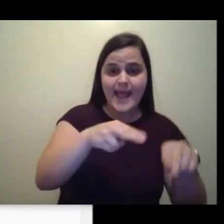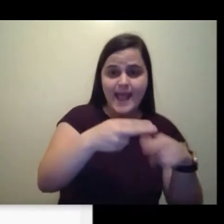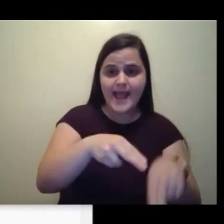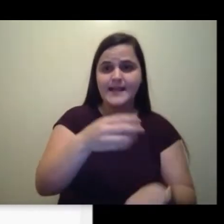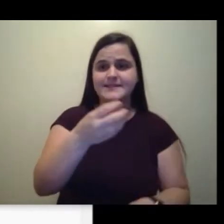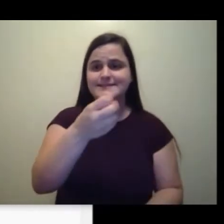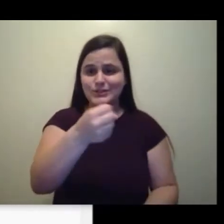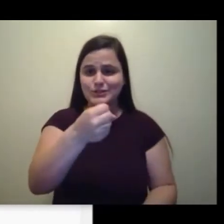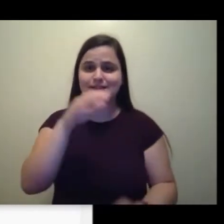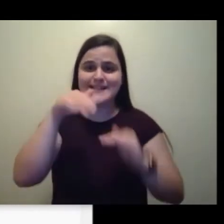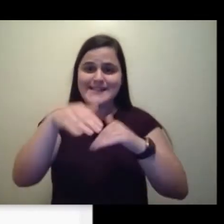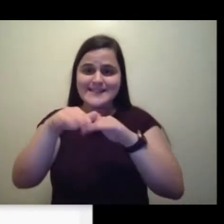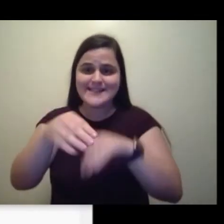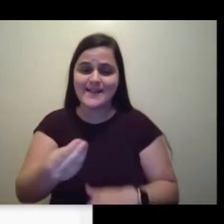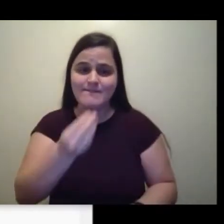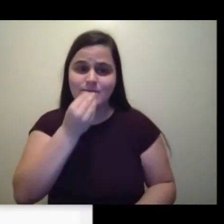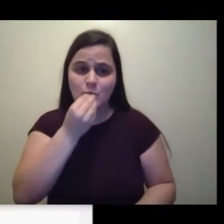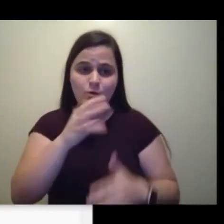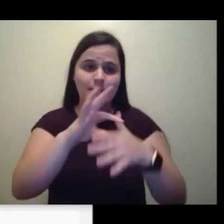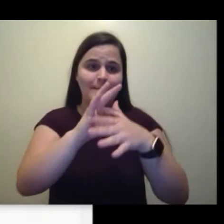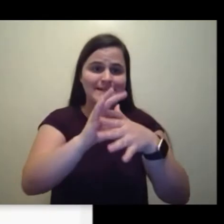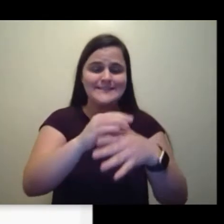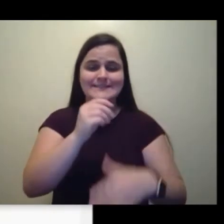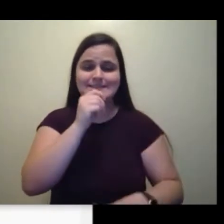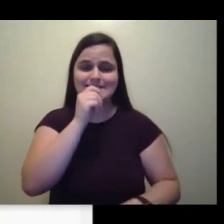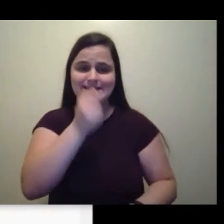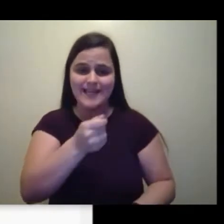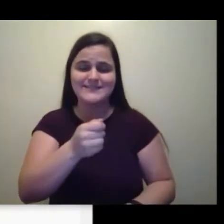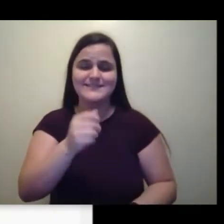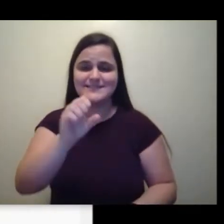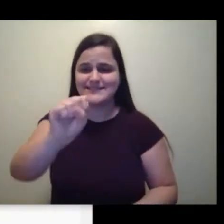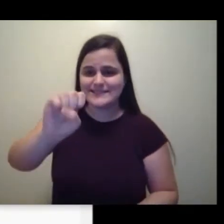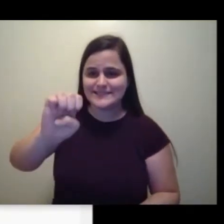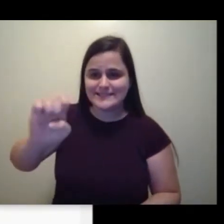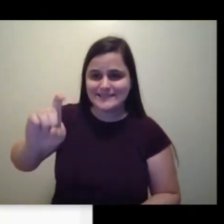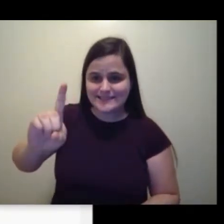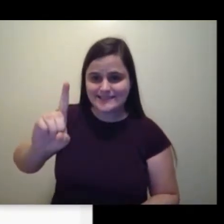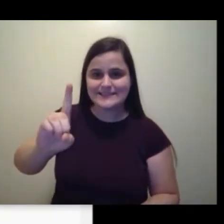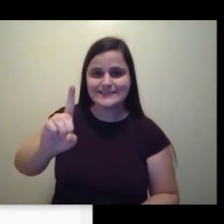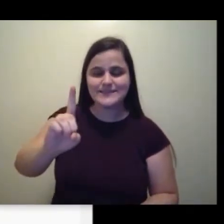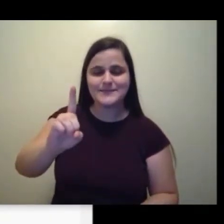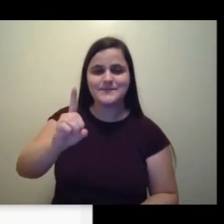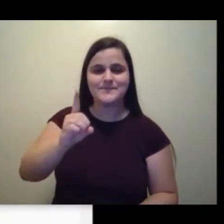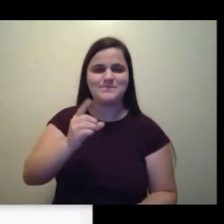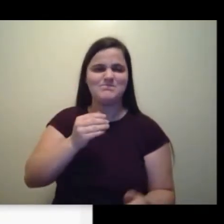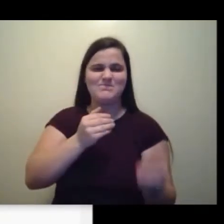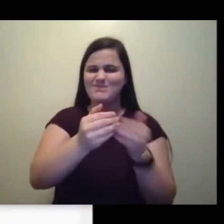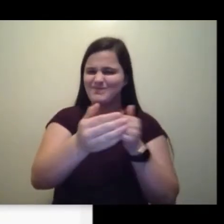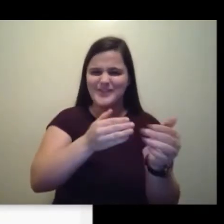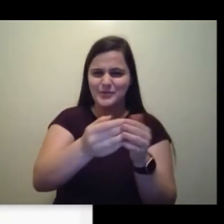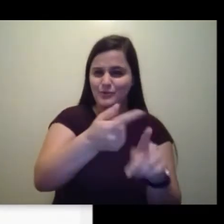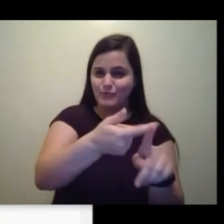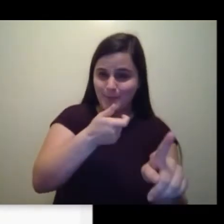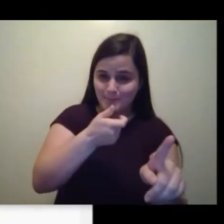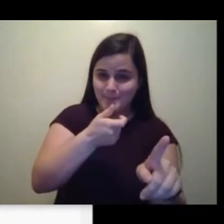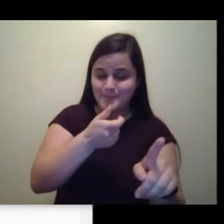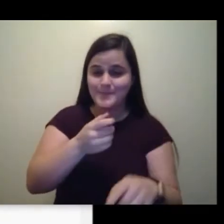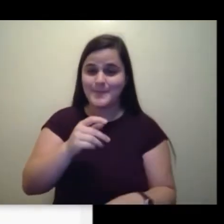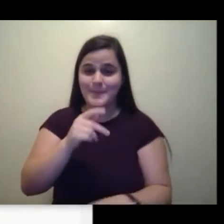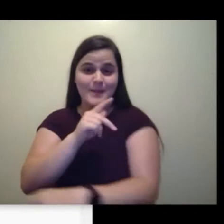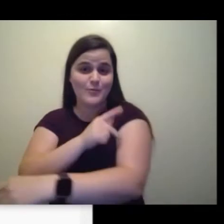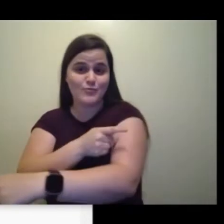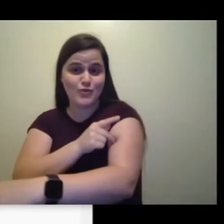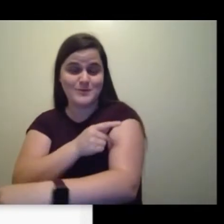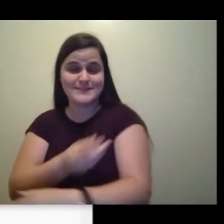seafood, legumes, meats, nuts, and seeds. Regardless of the source, the protein that we eat